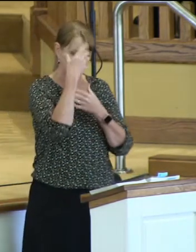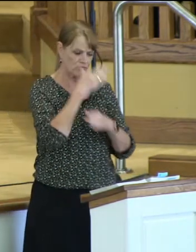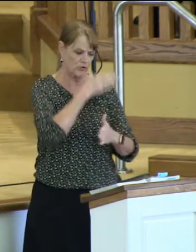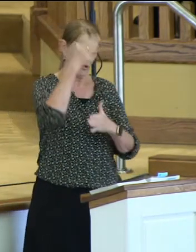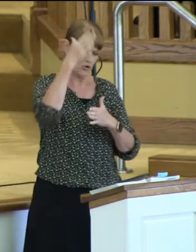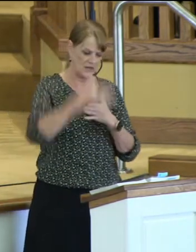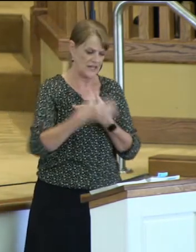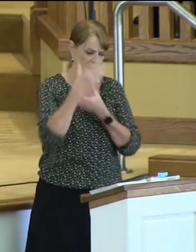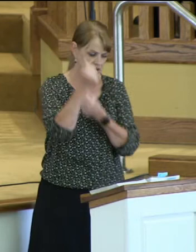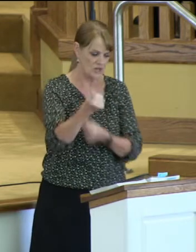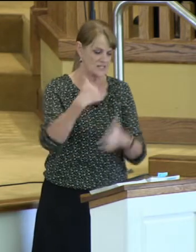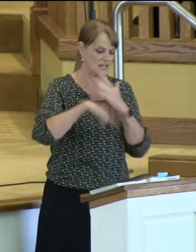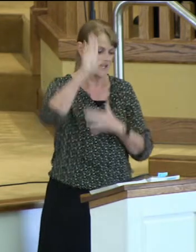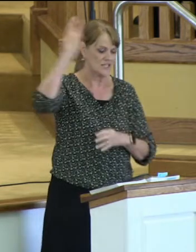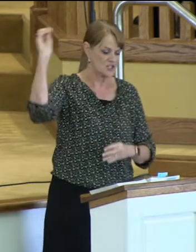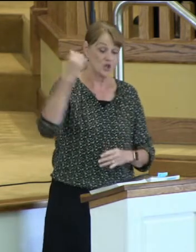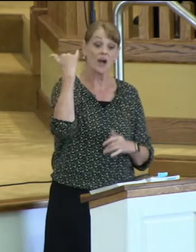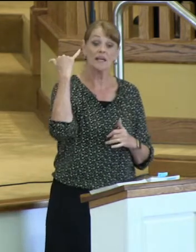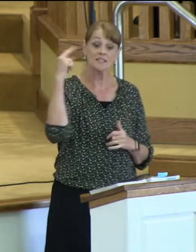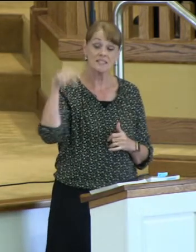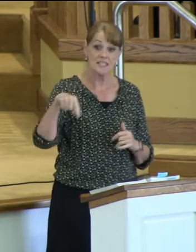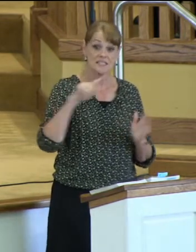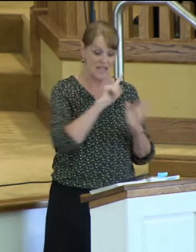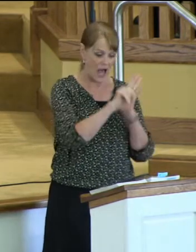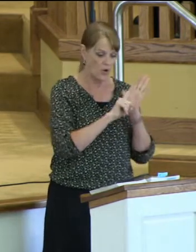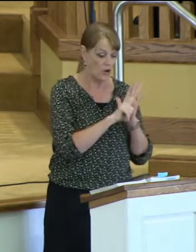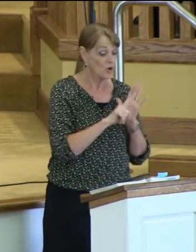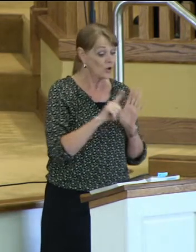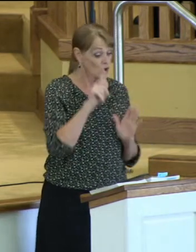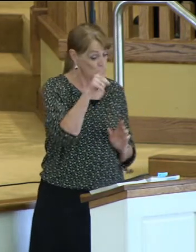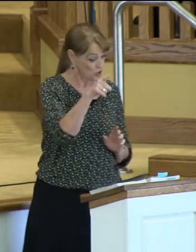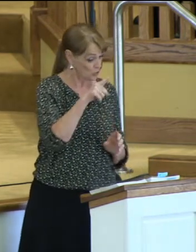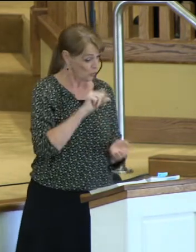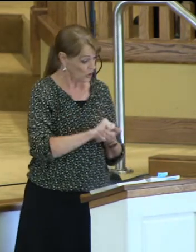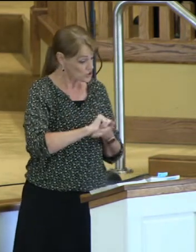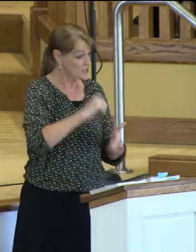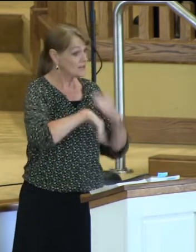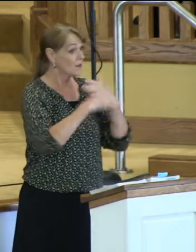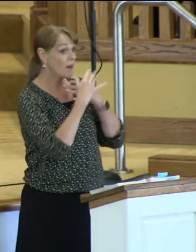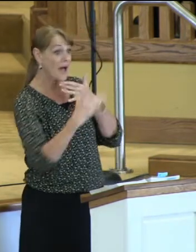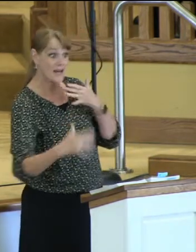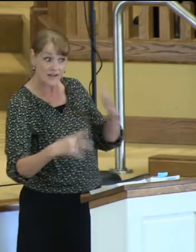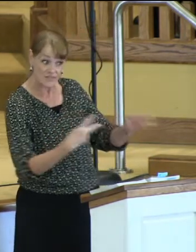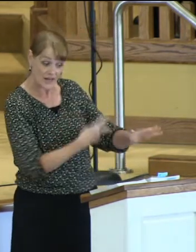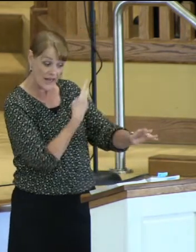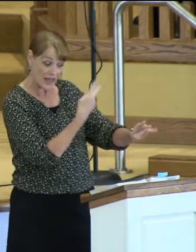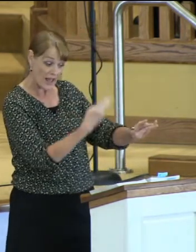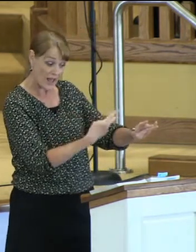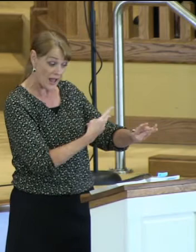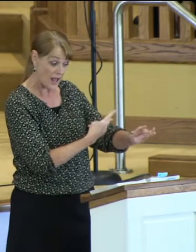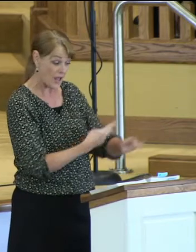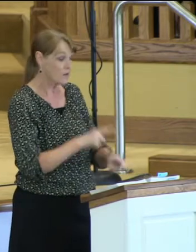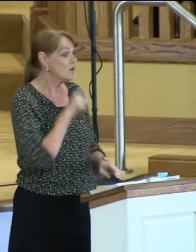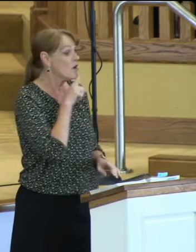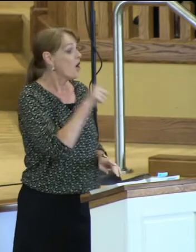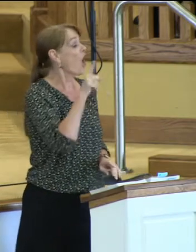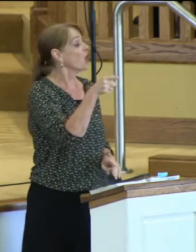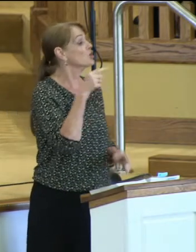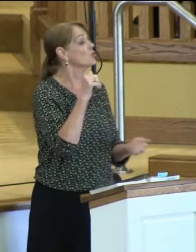Are you fully trusting in his grace, his power? Are you washed in the blood of the Lamb?